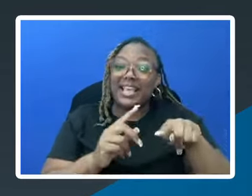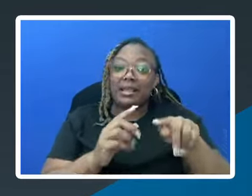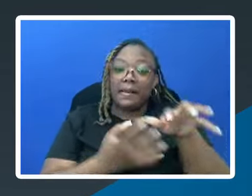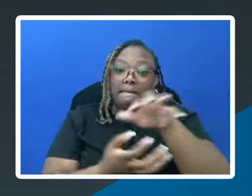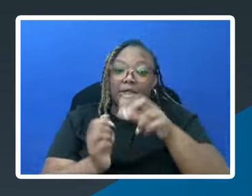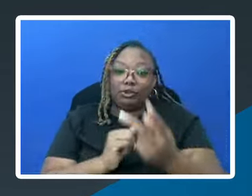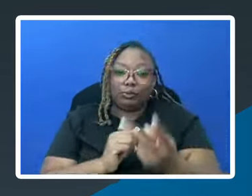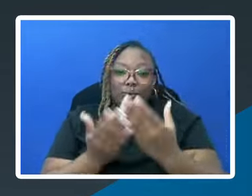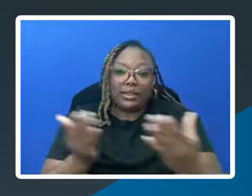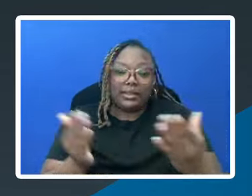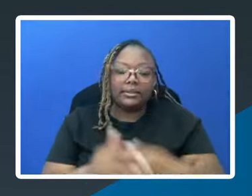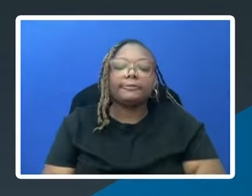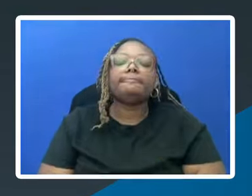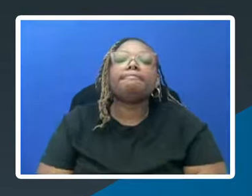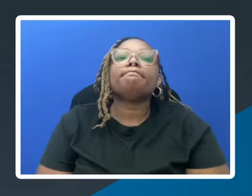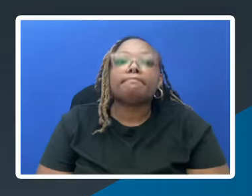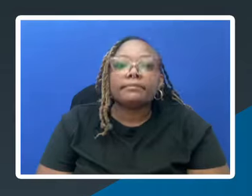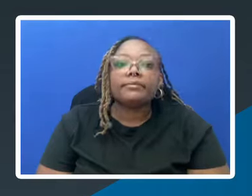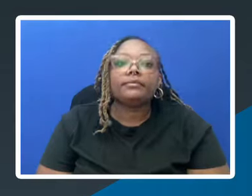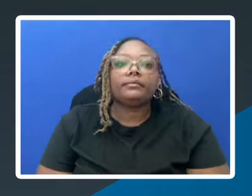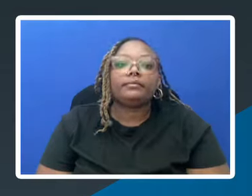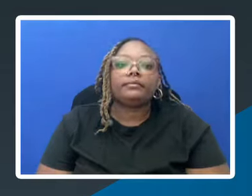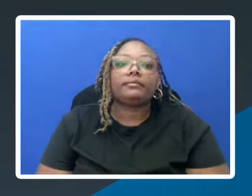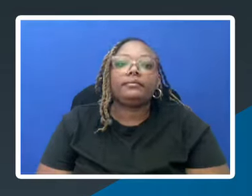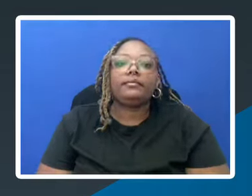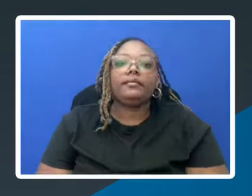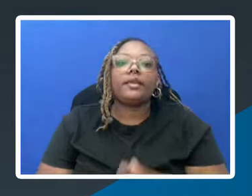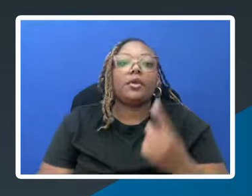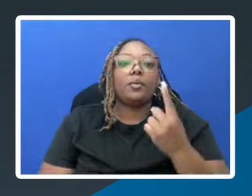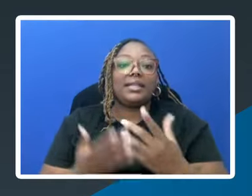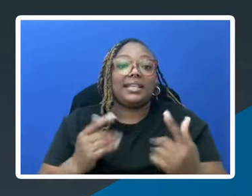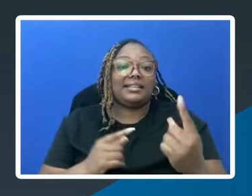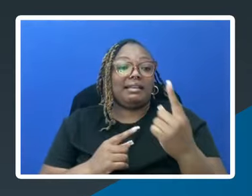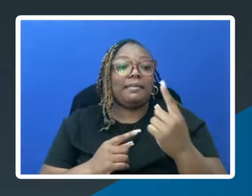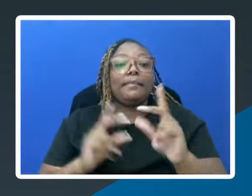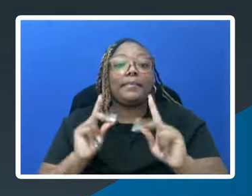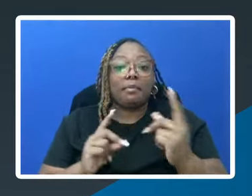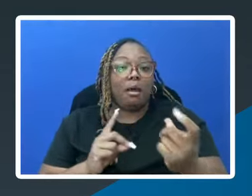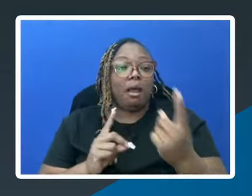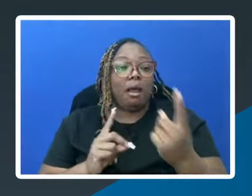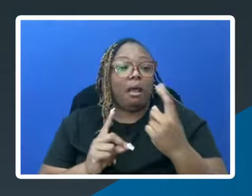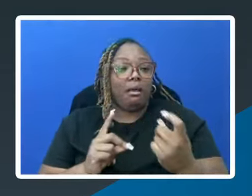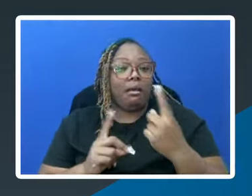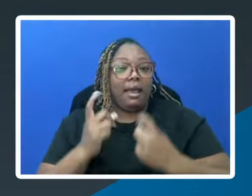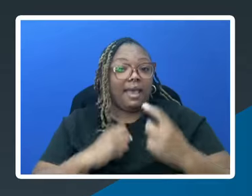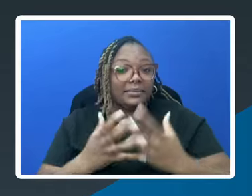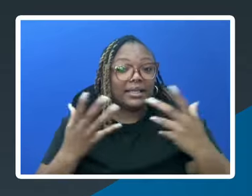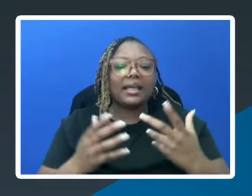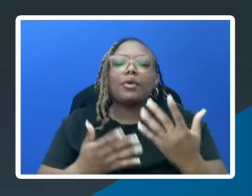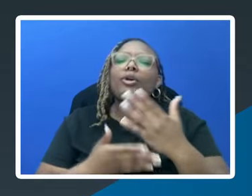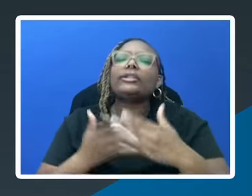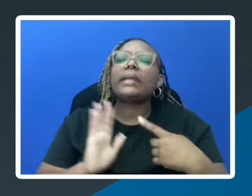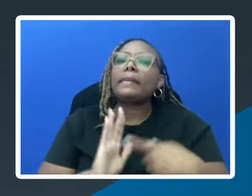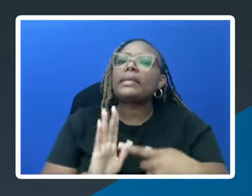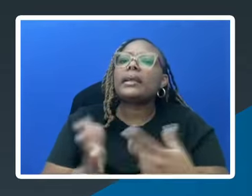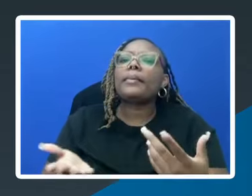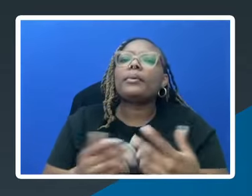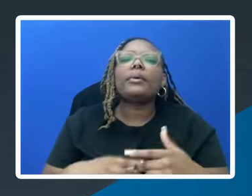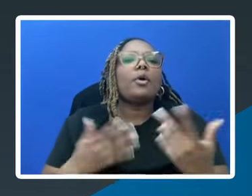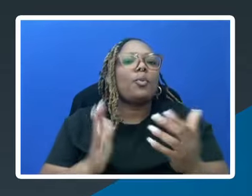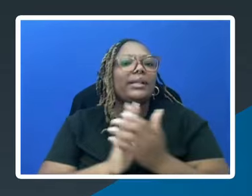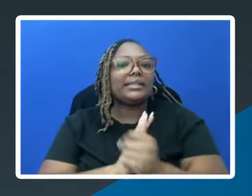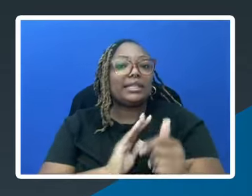One of the things that I get asked a lot then is, okay, so what are some examples? What are the skills that we should be